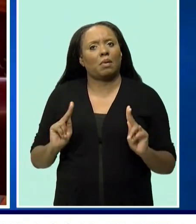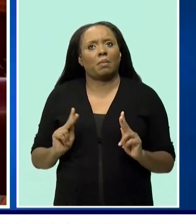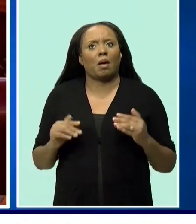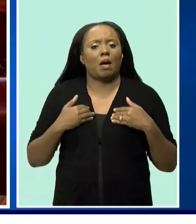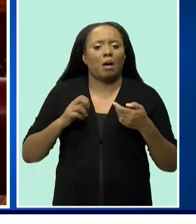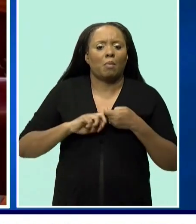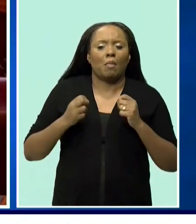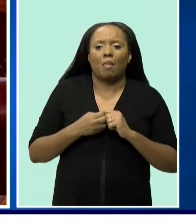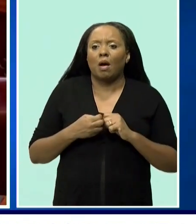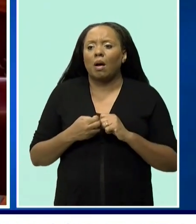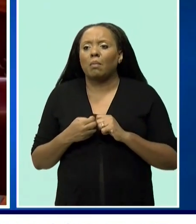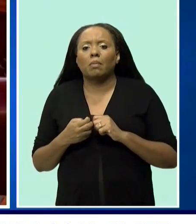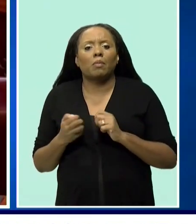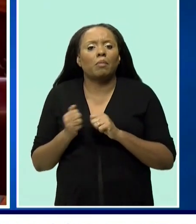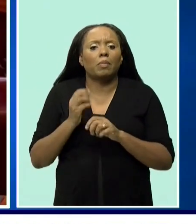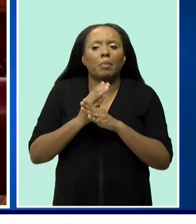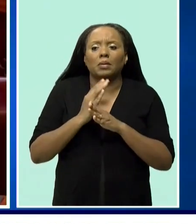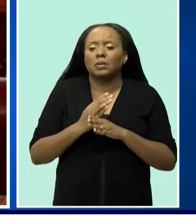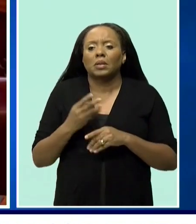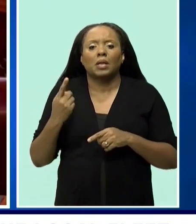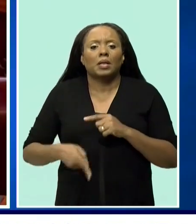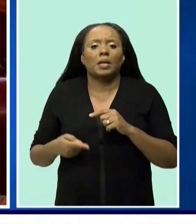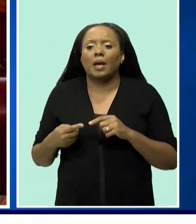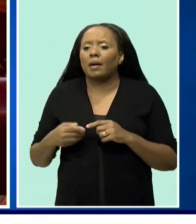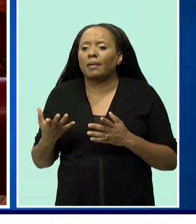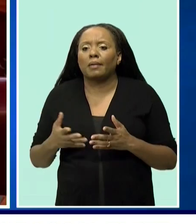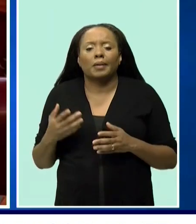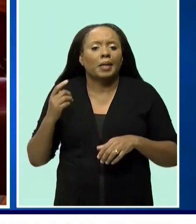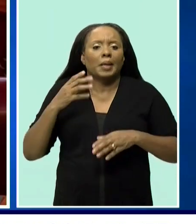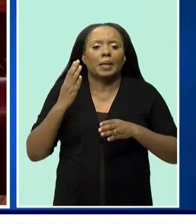public transportation in this country, and we understood that we had a